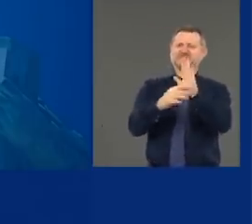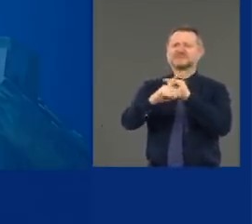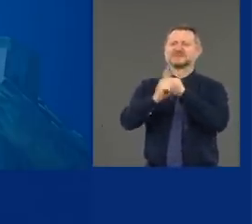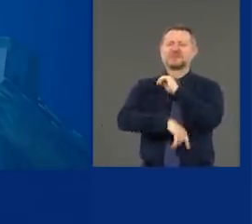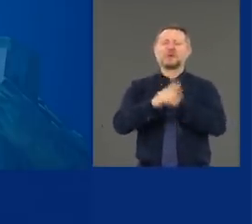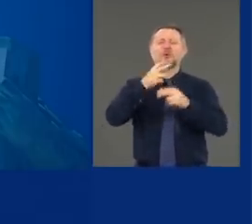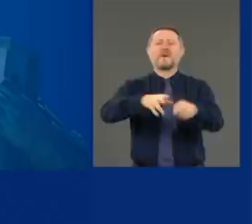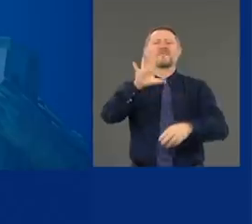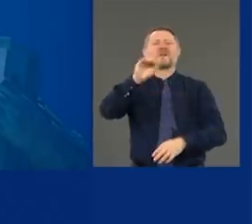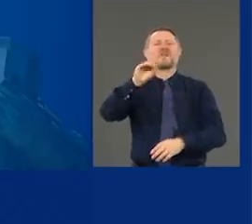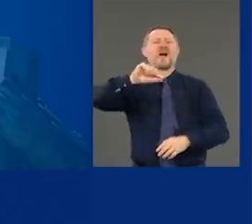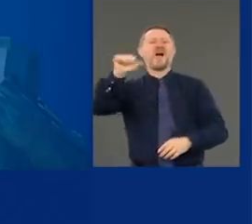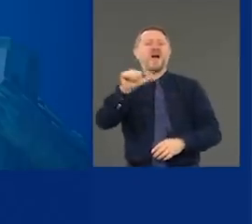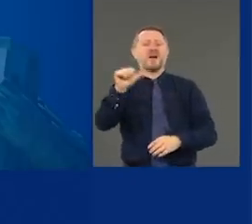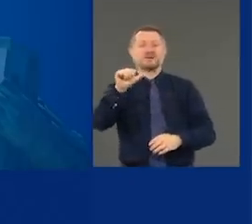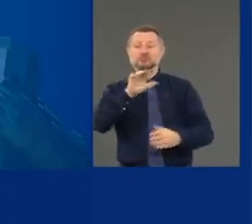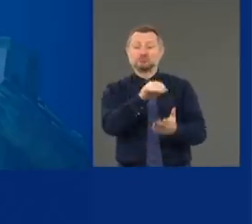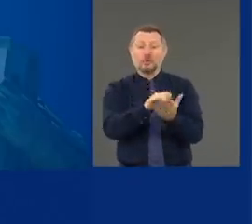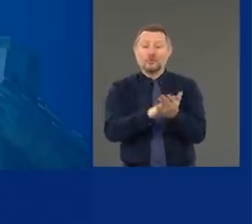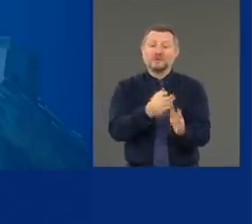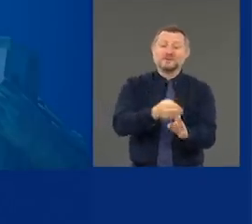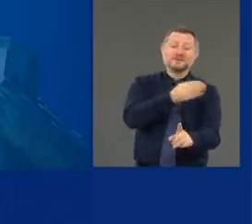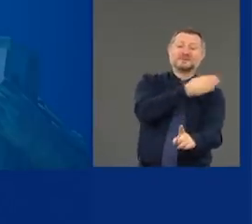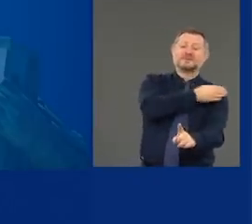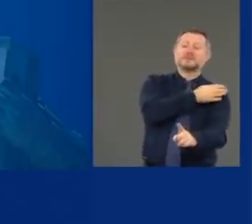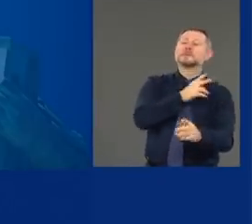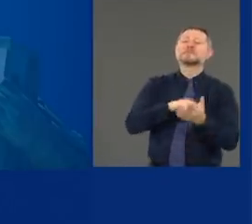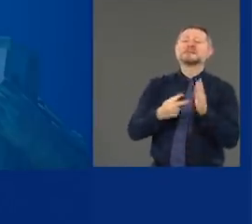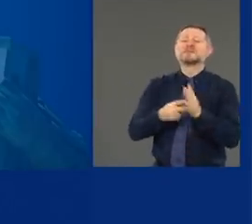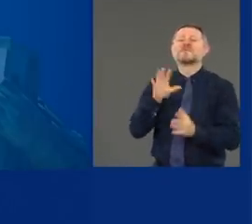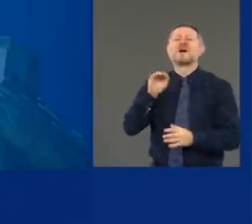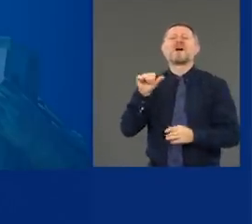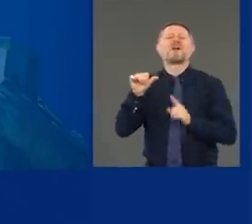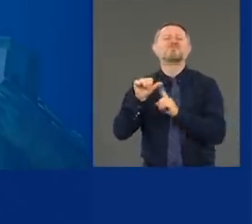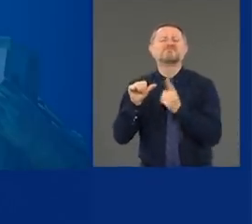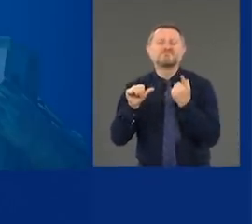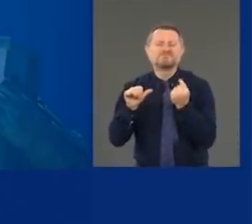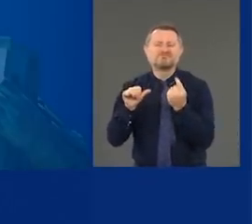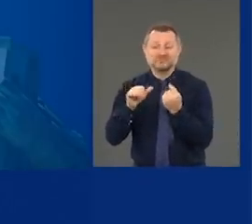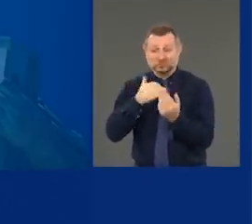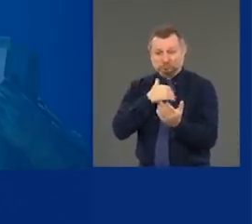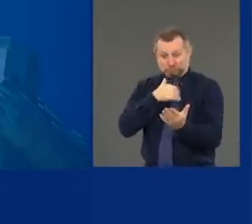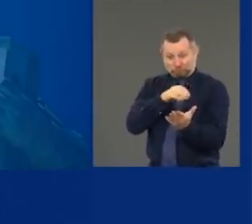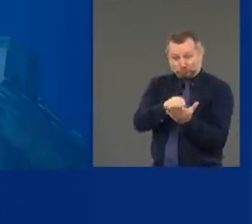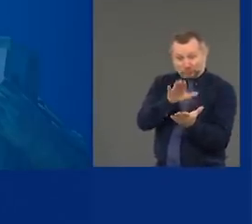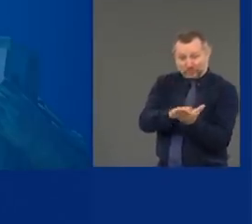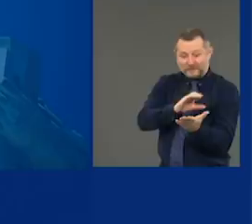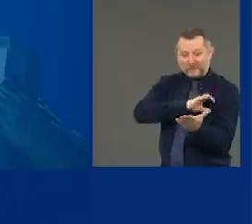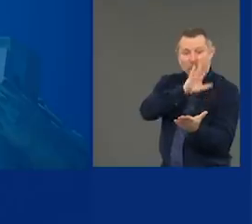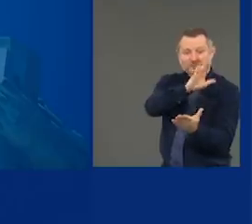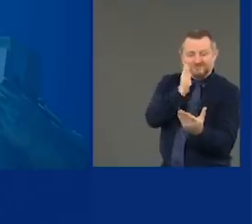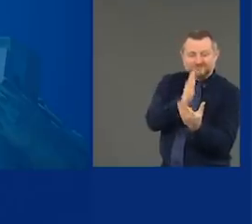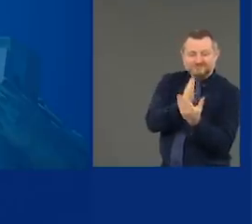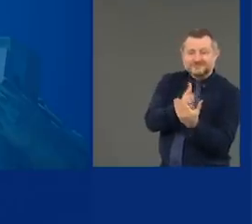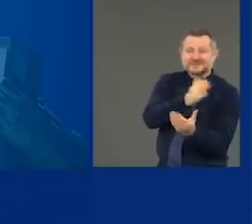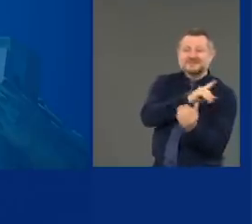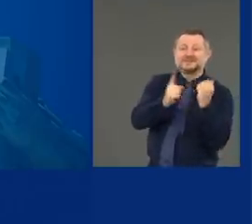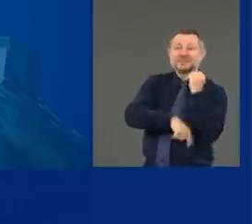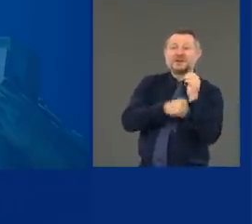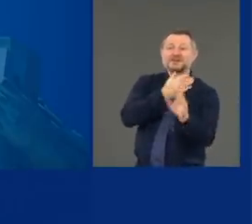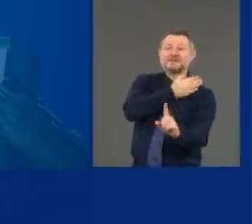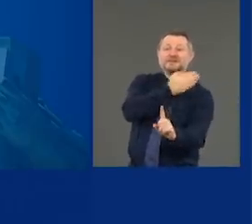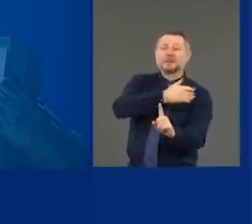the way, what 50A says is the records of police officers will no longer be